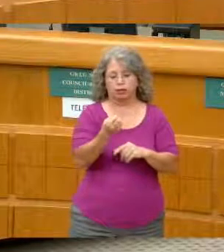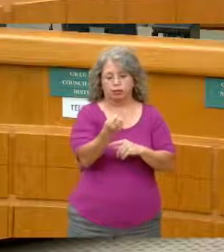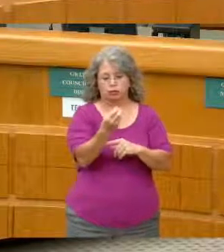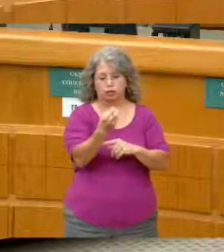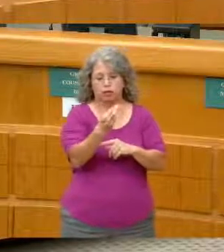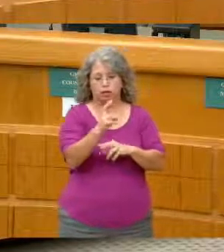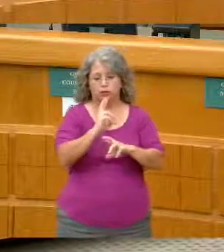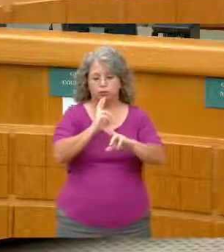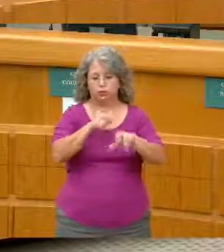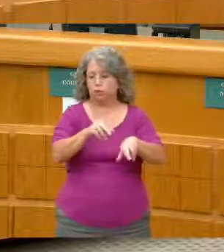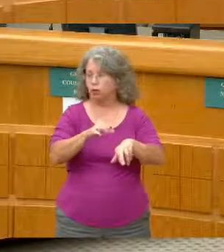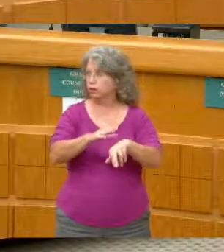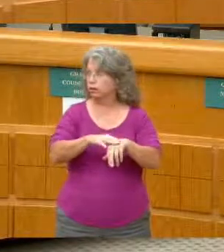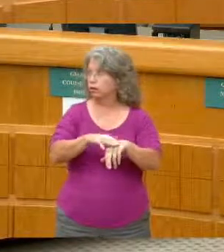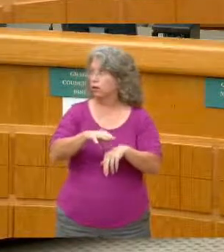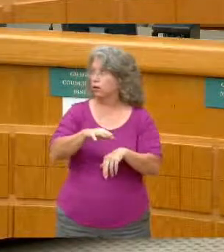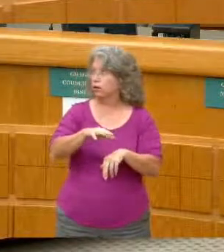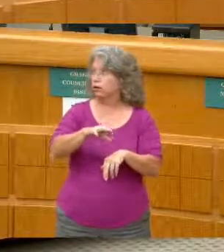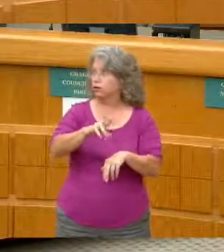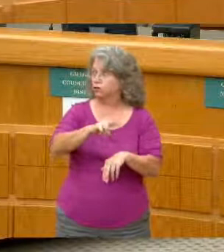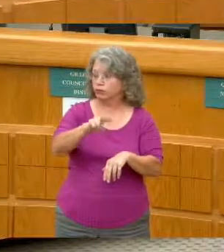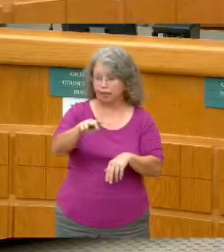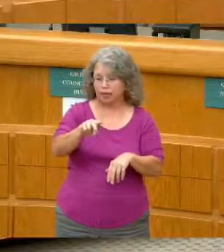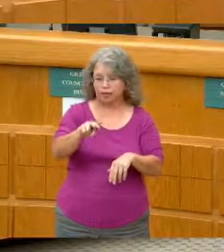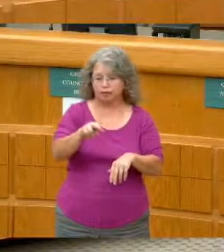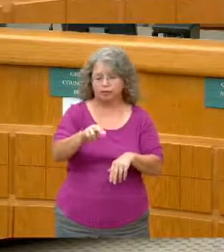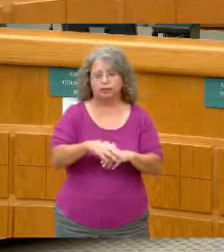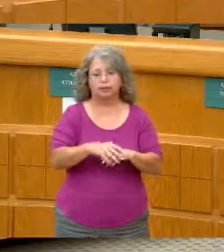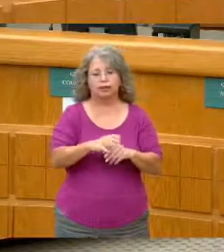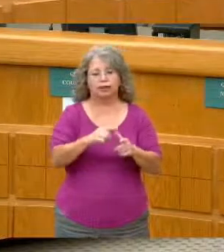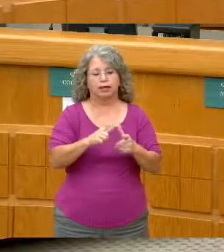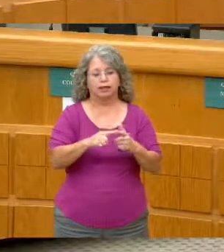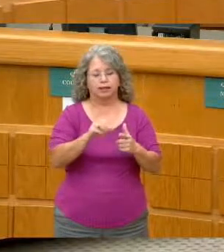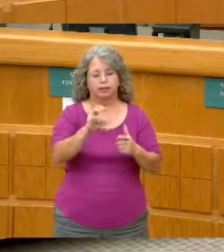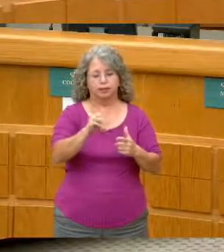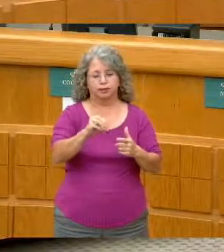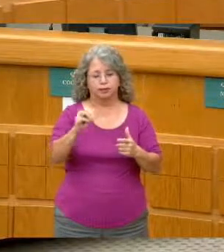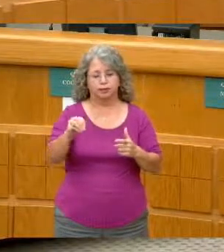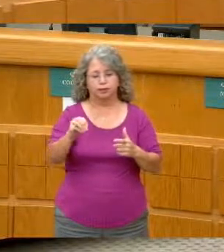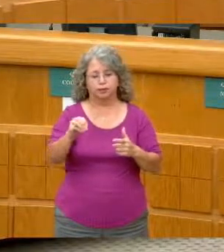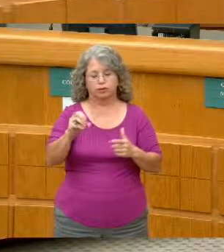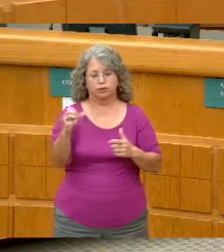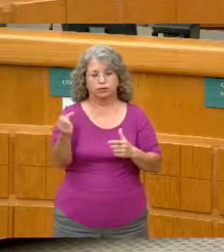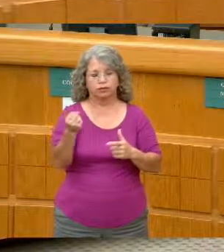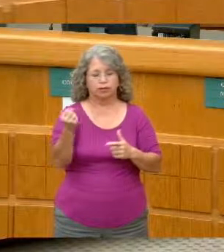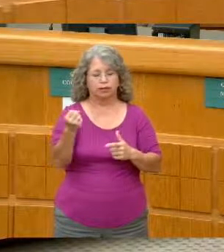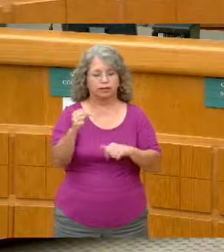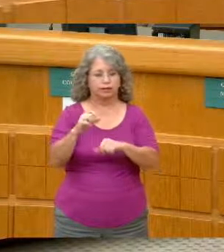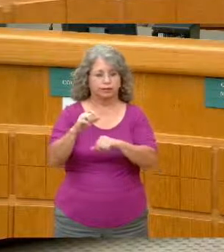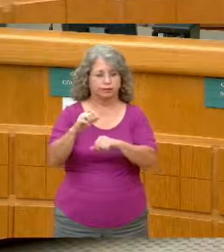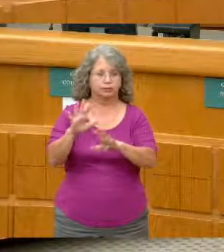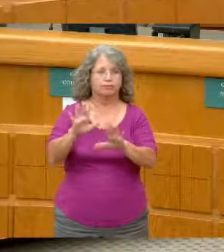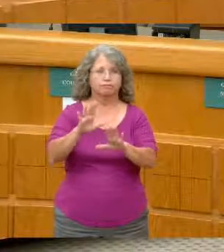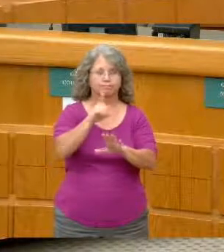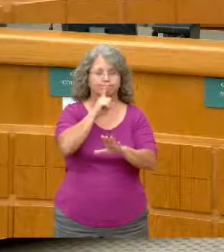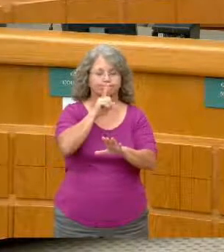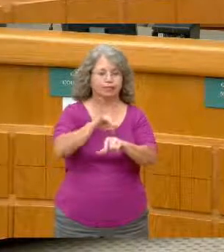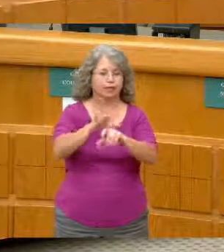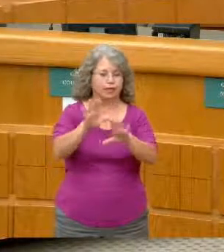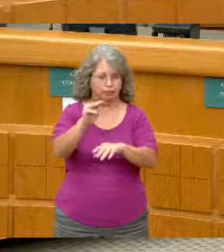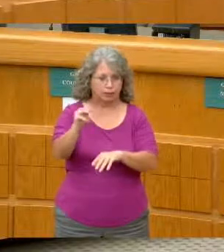There were 12 reported on this day, on the 22nd, and then 0 and 0 on